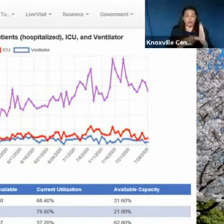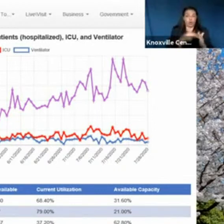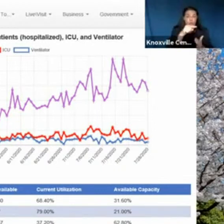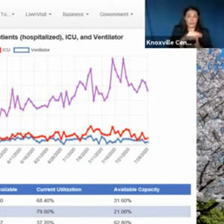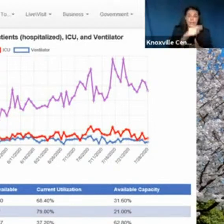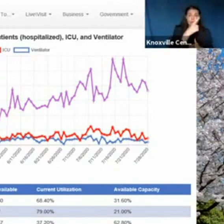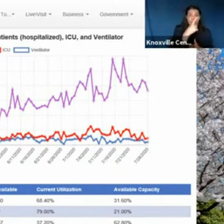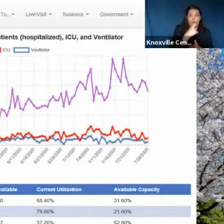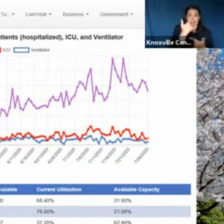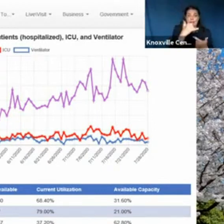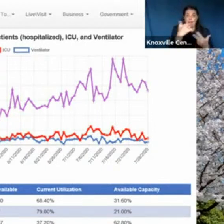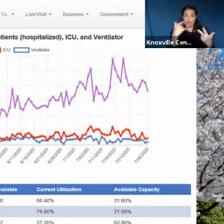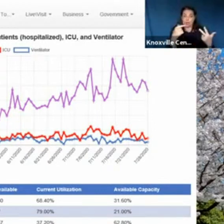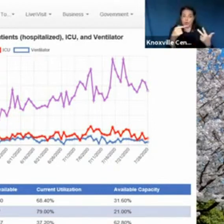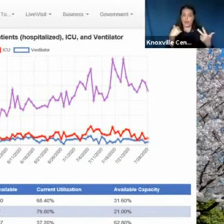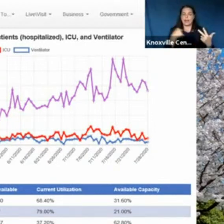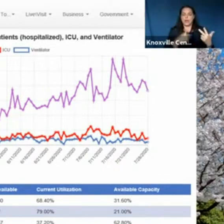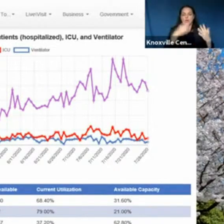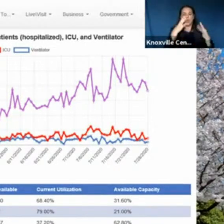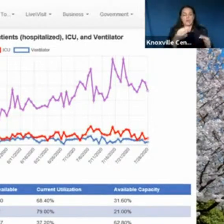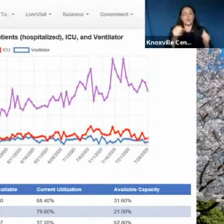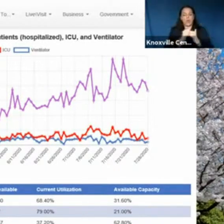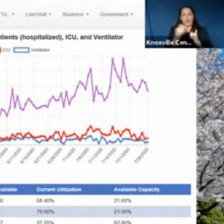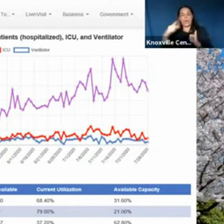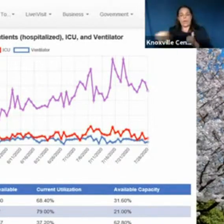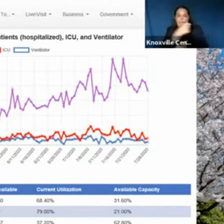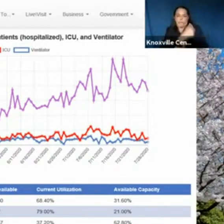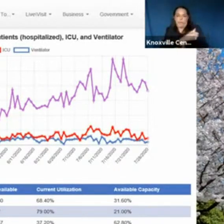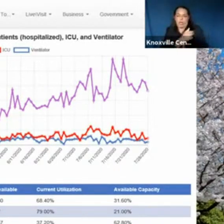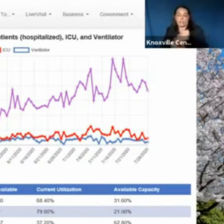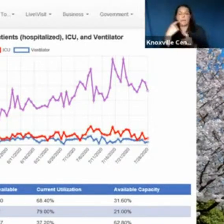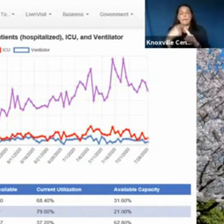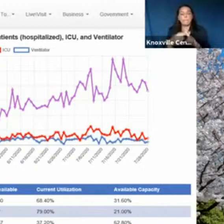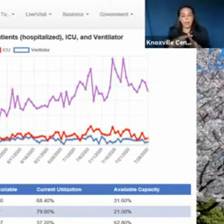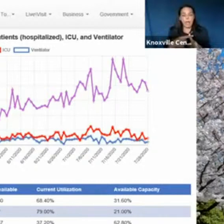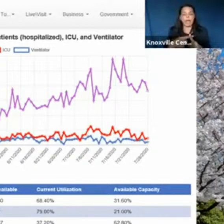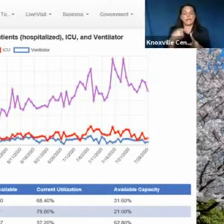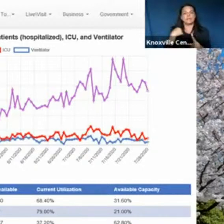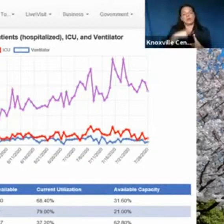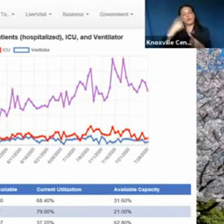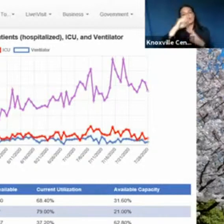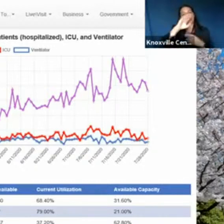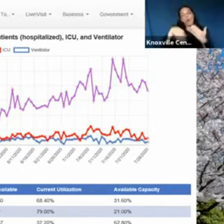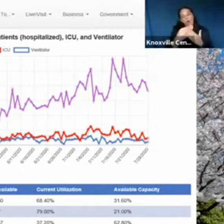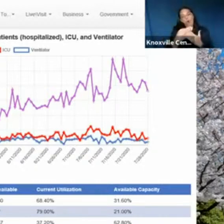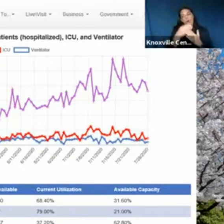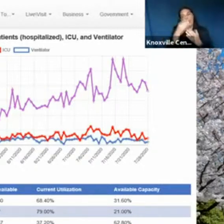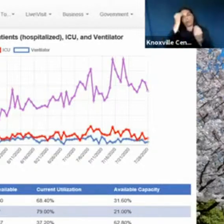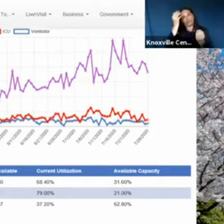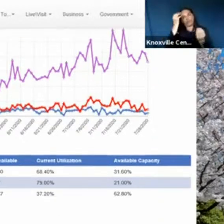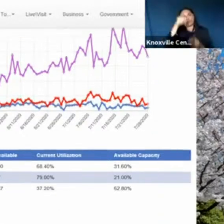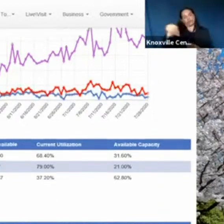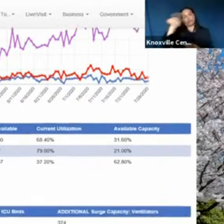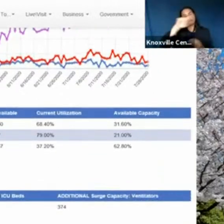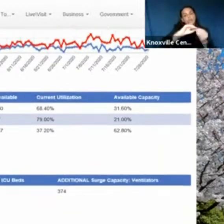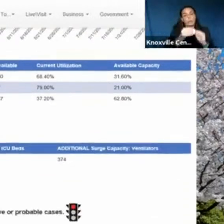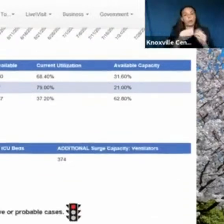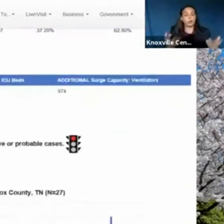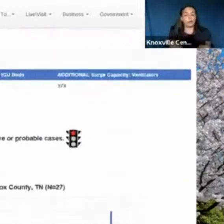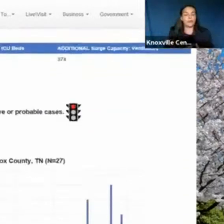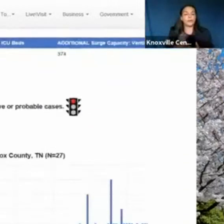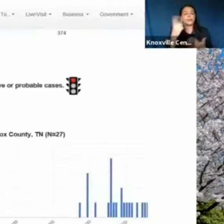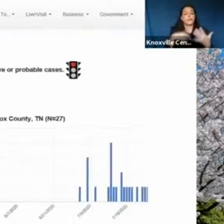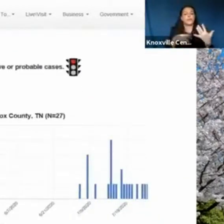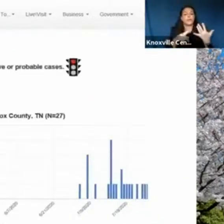red are made in concert with our hospital partners, as well as taking all of the data into consideration. And our